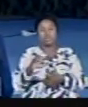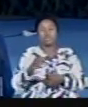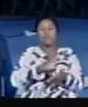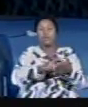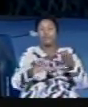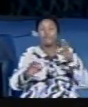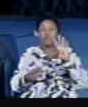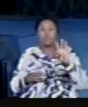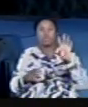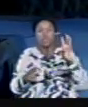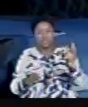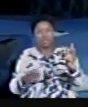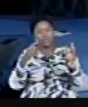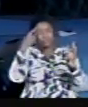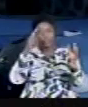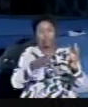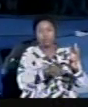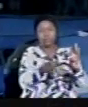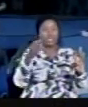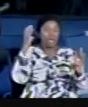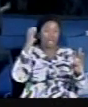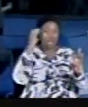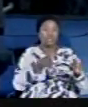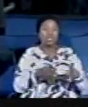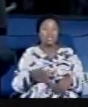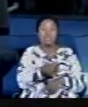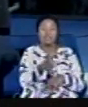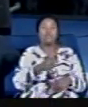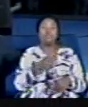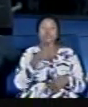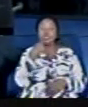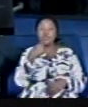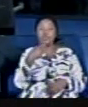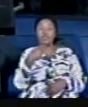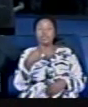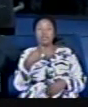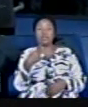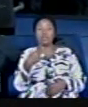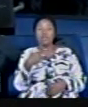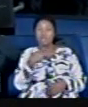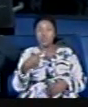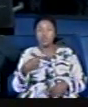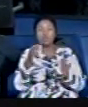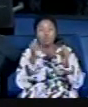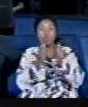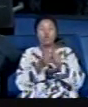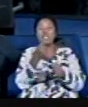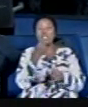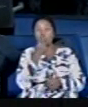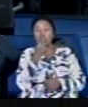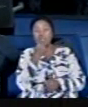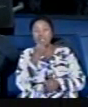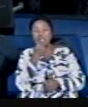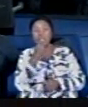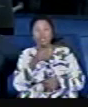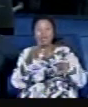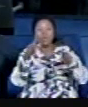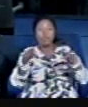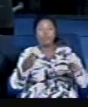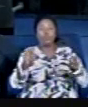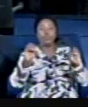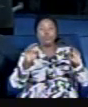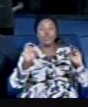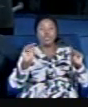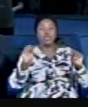heard them speak with tongues. Peter did not teach them how to speak